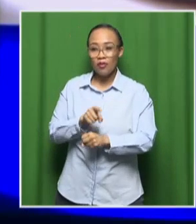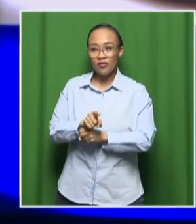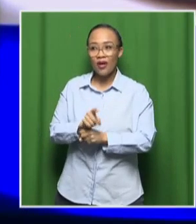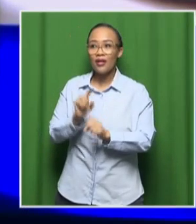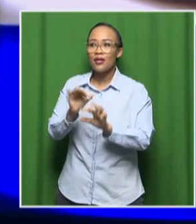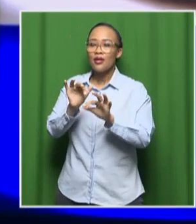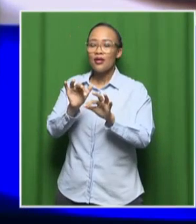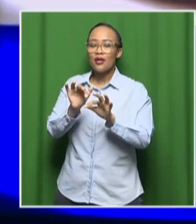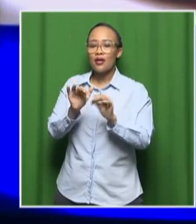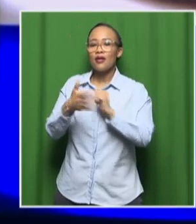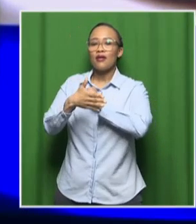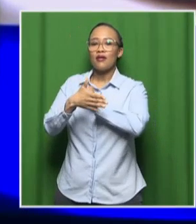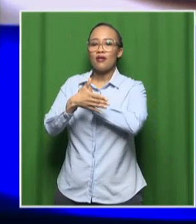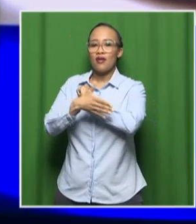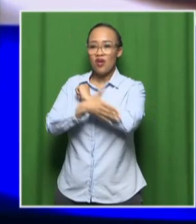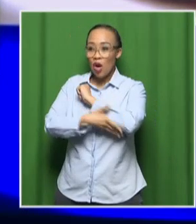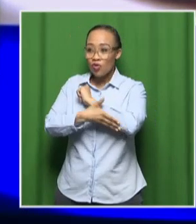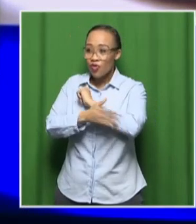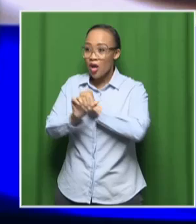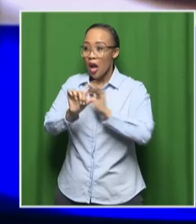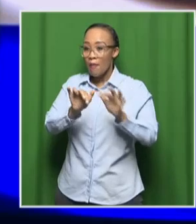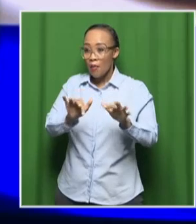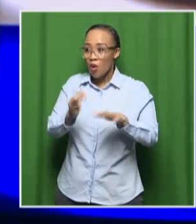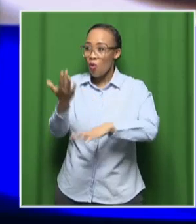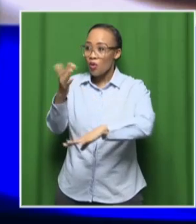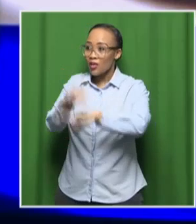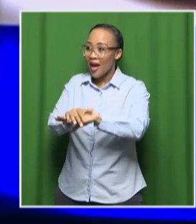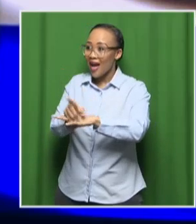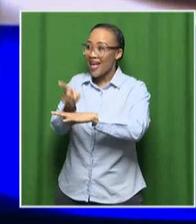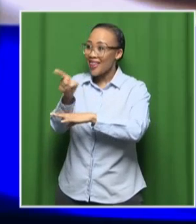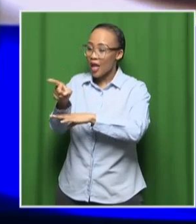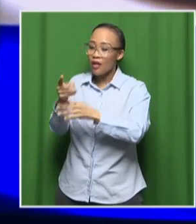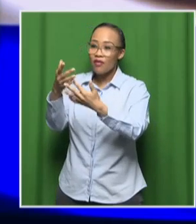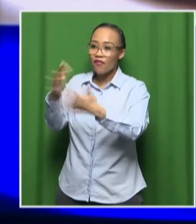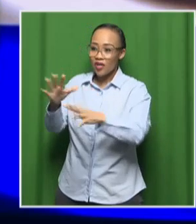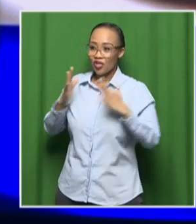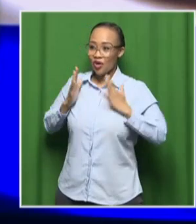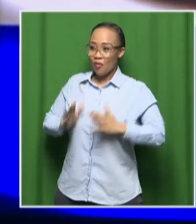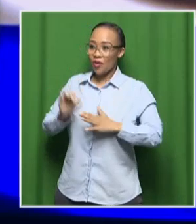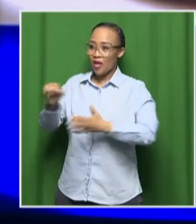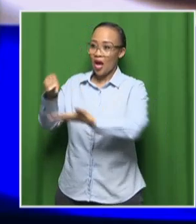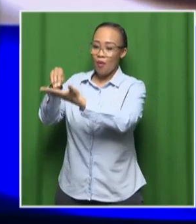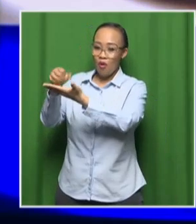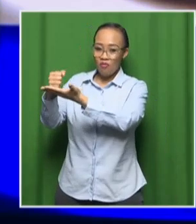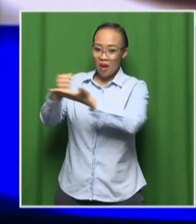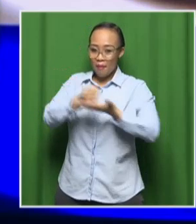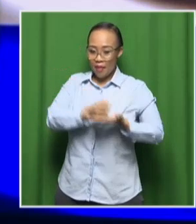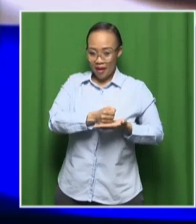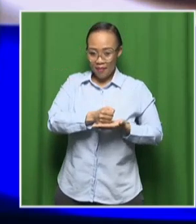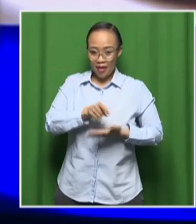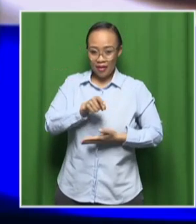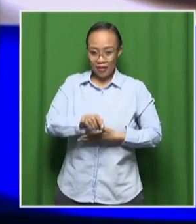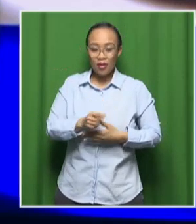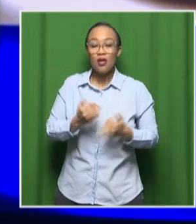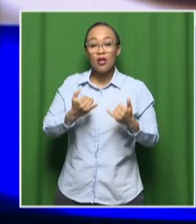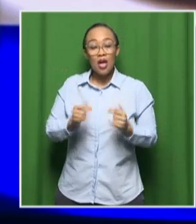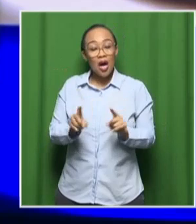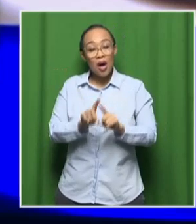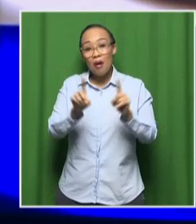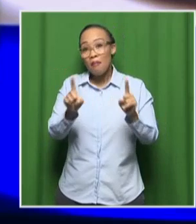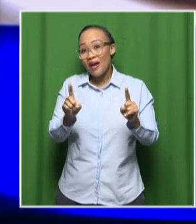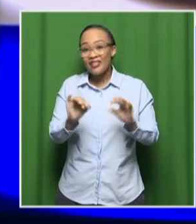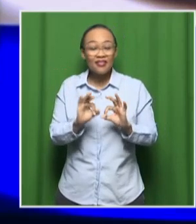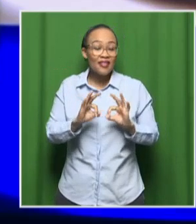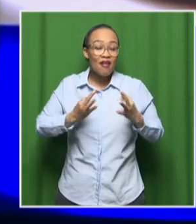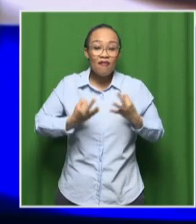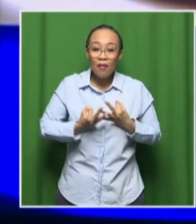South Africans who died in exile. And the unfortunate reality, and spare a thought for those families who will never have